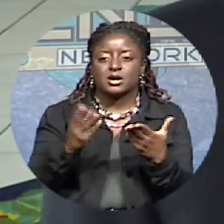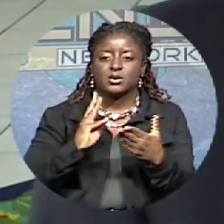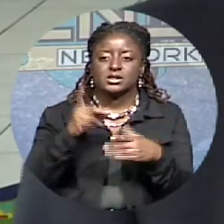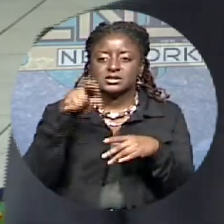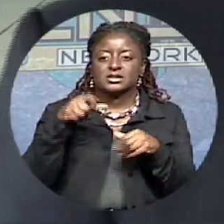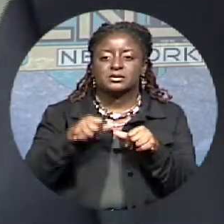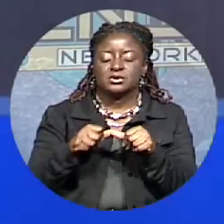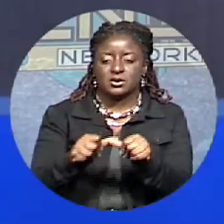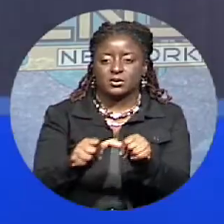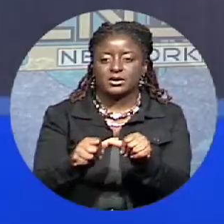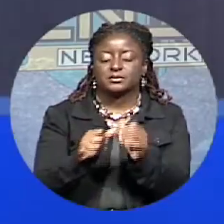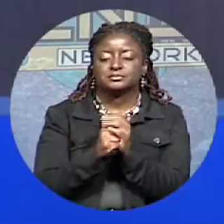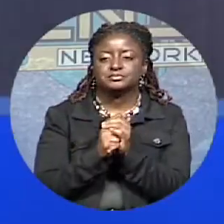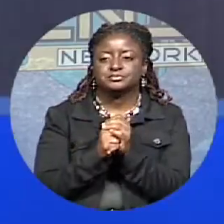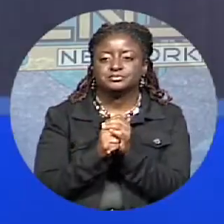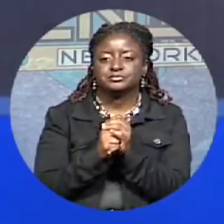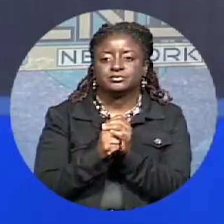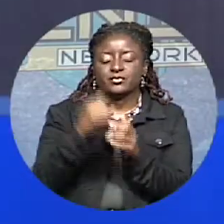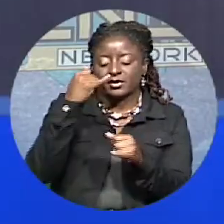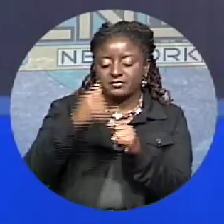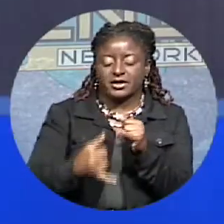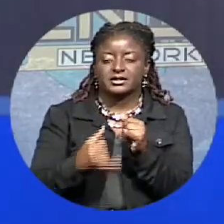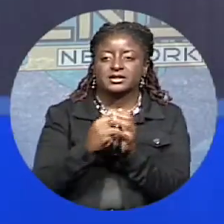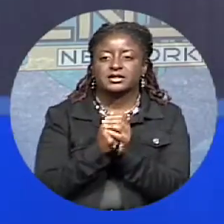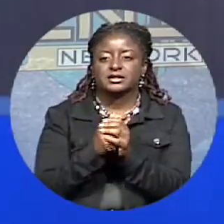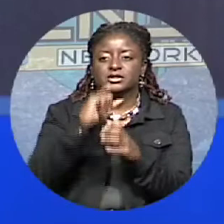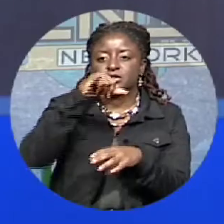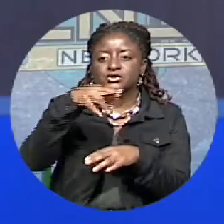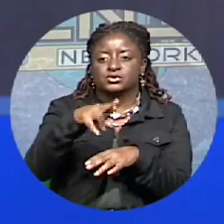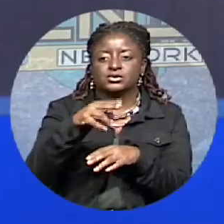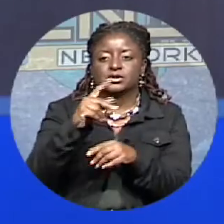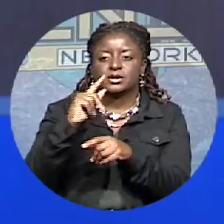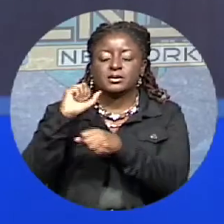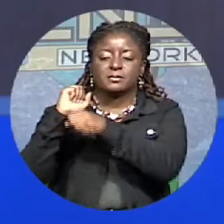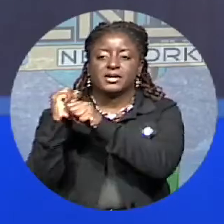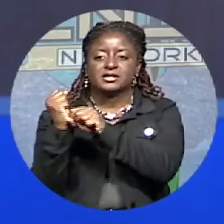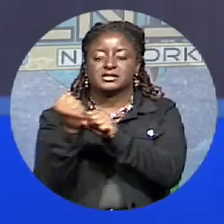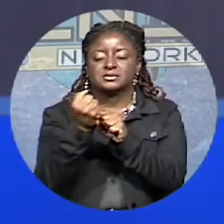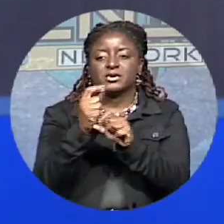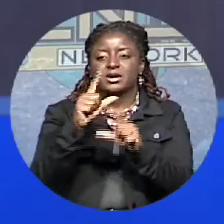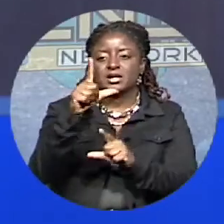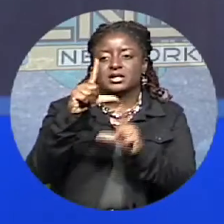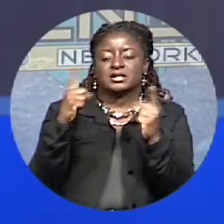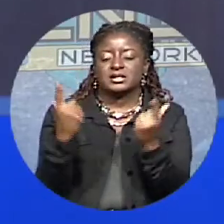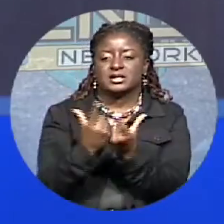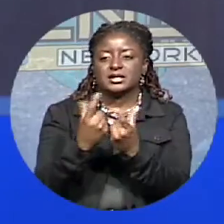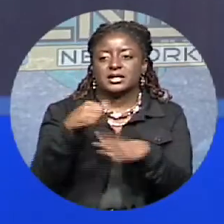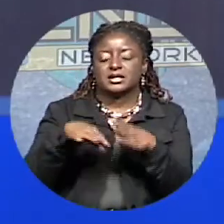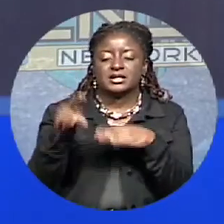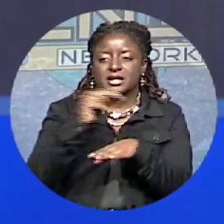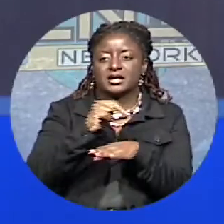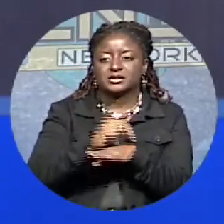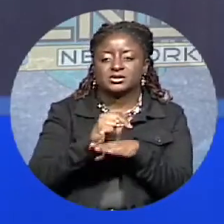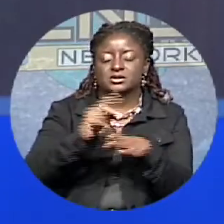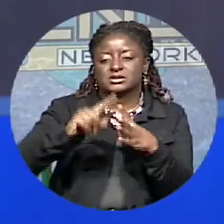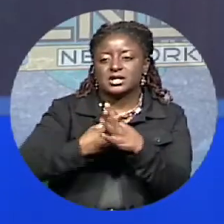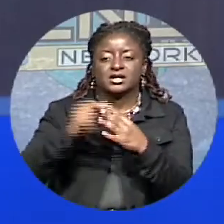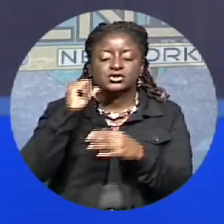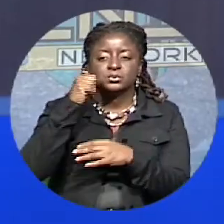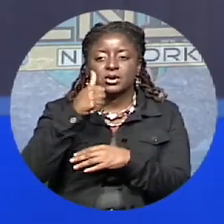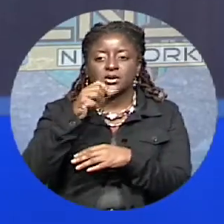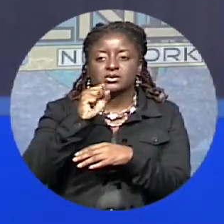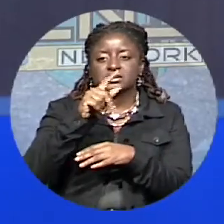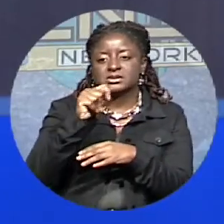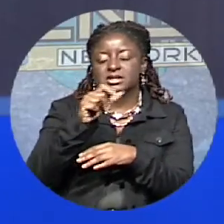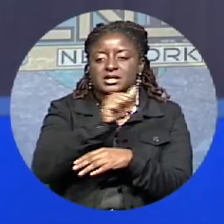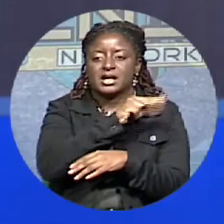upscale it. And finally in the segment, the Junior Baseball League of Nassau is set to get its sudden death playoffs underway tomorrow at St. Andrews Field